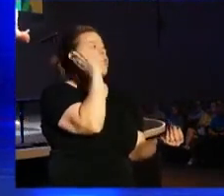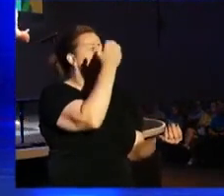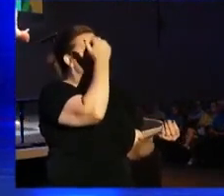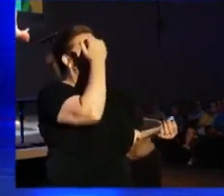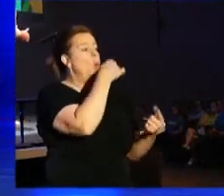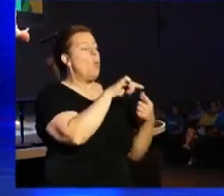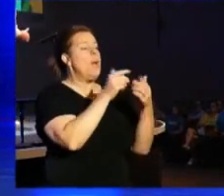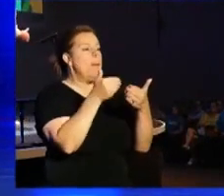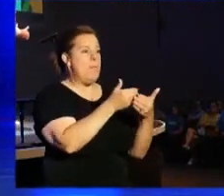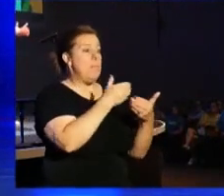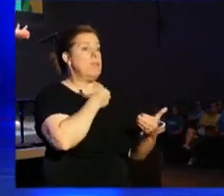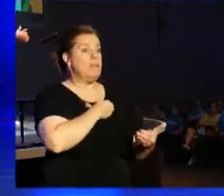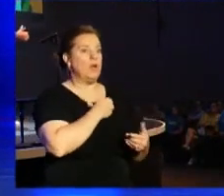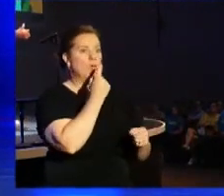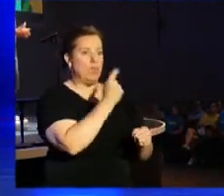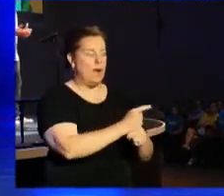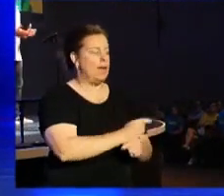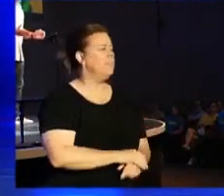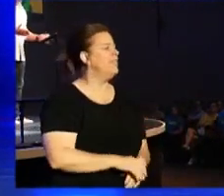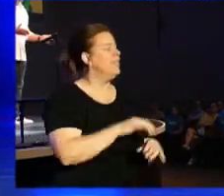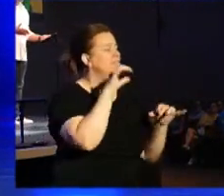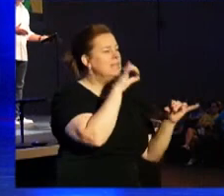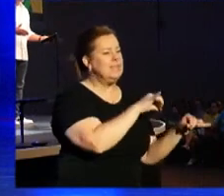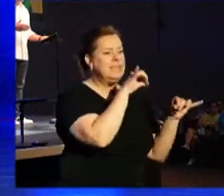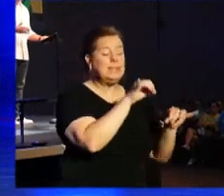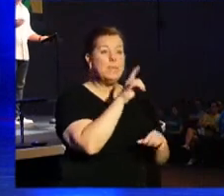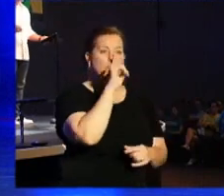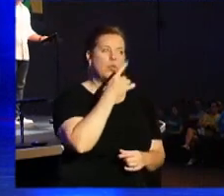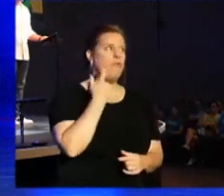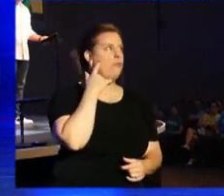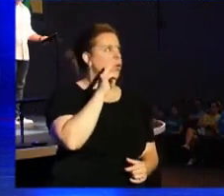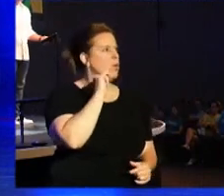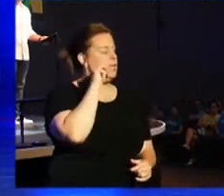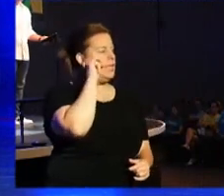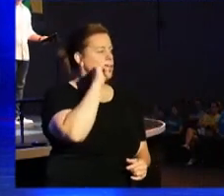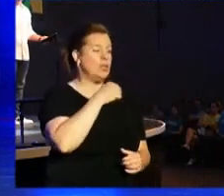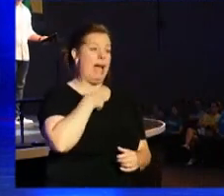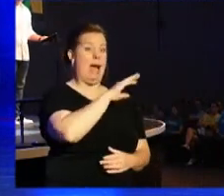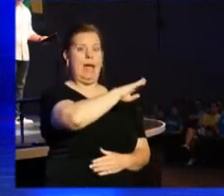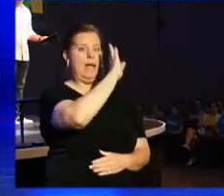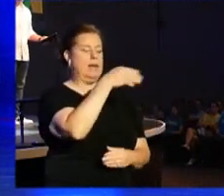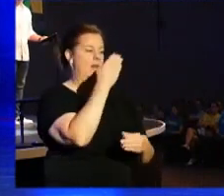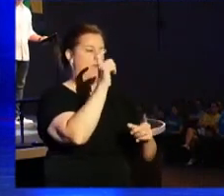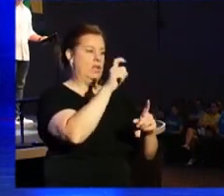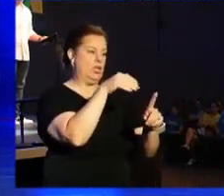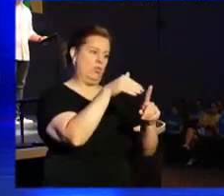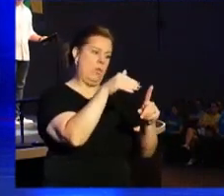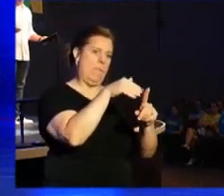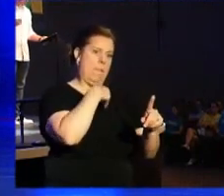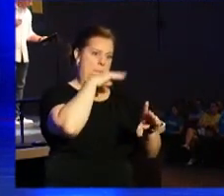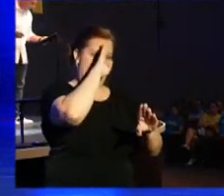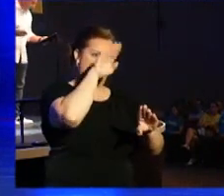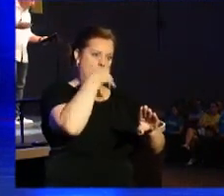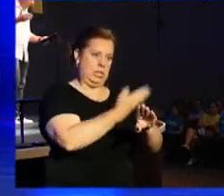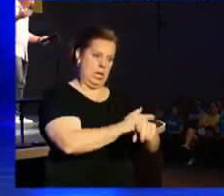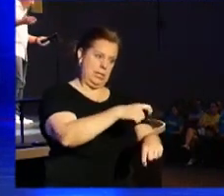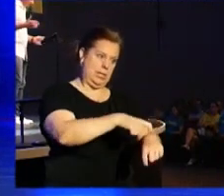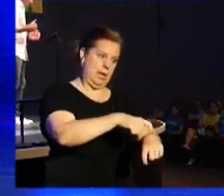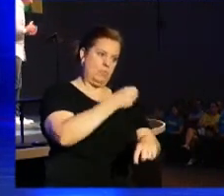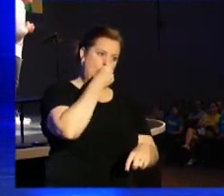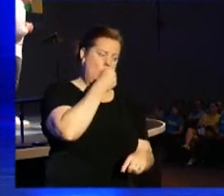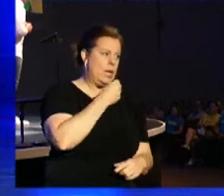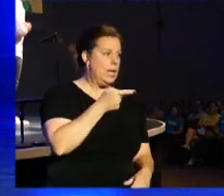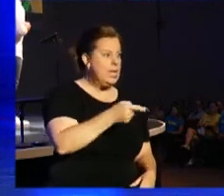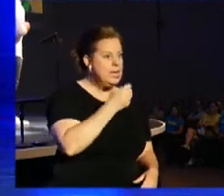right? Same is true for teenagers. I don't need to remind my 13-year-old to eat. He's always